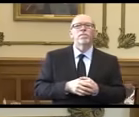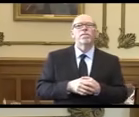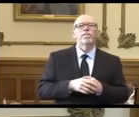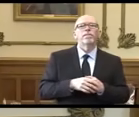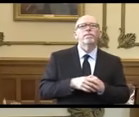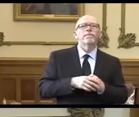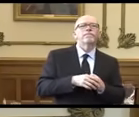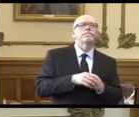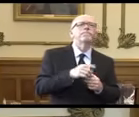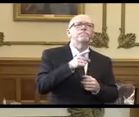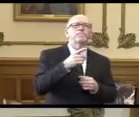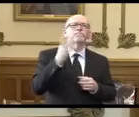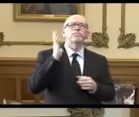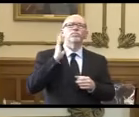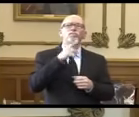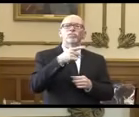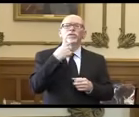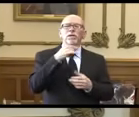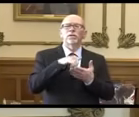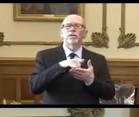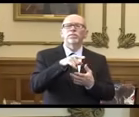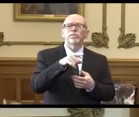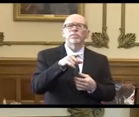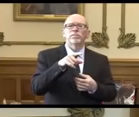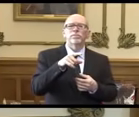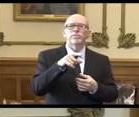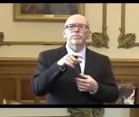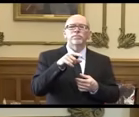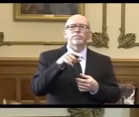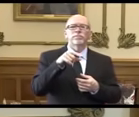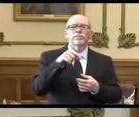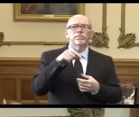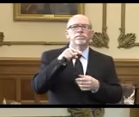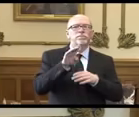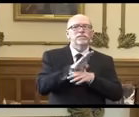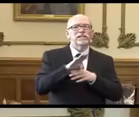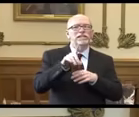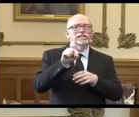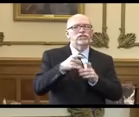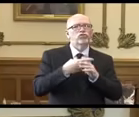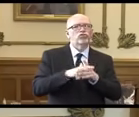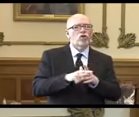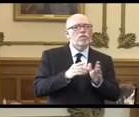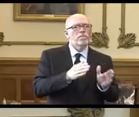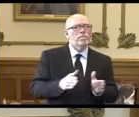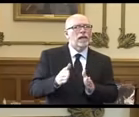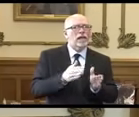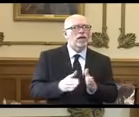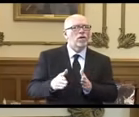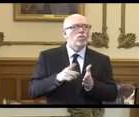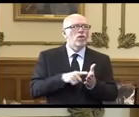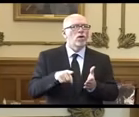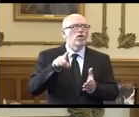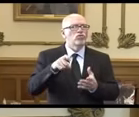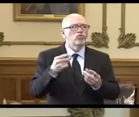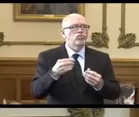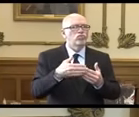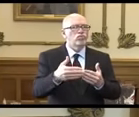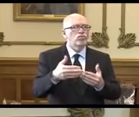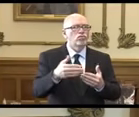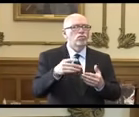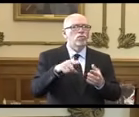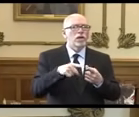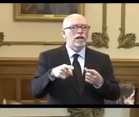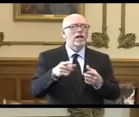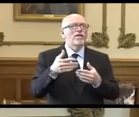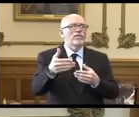You've previously said that businesses need to start preparing their plans for what they should do when we